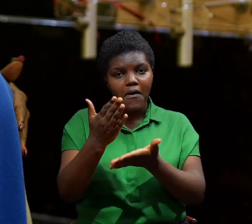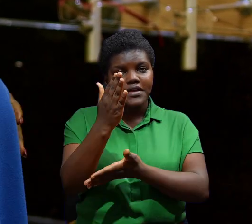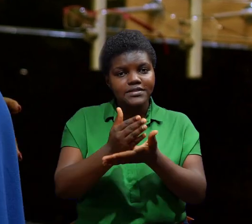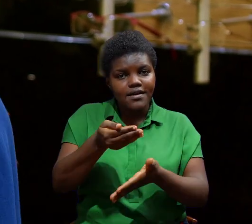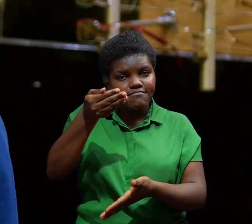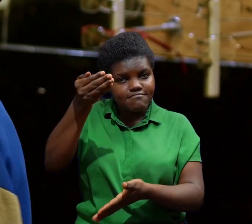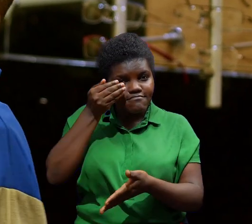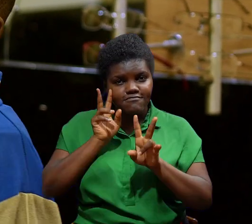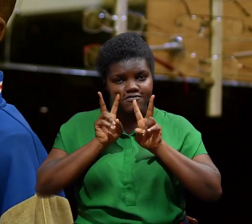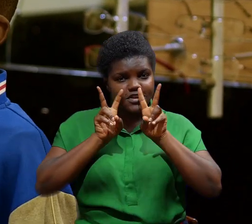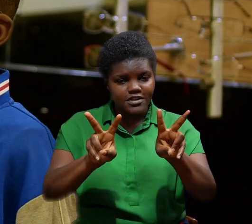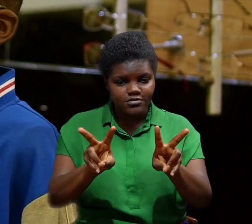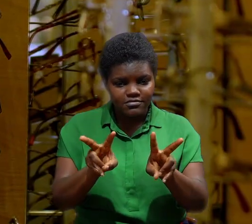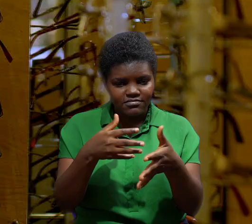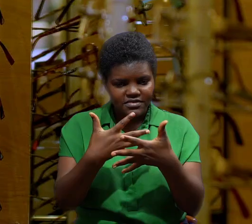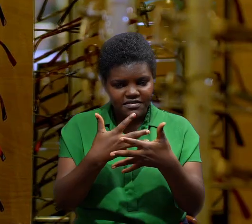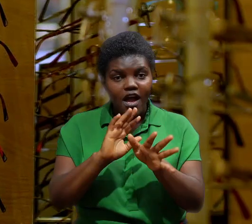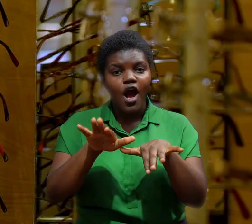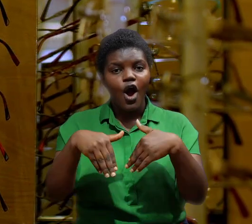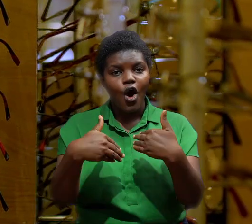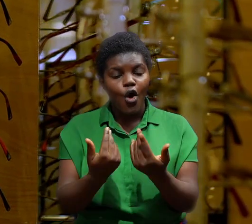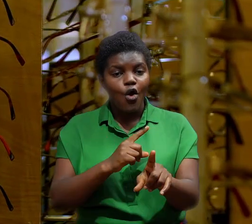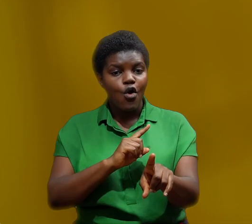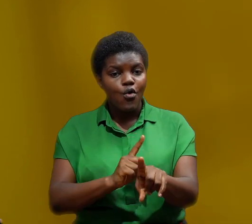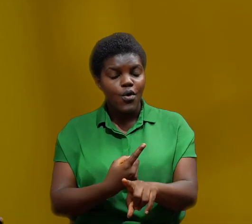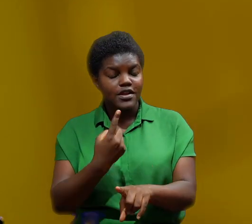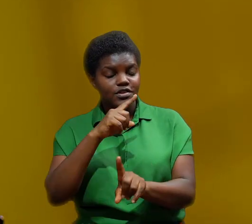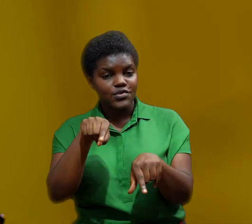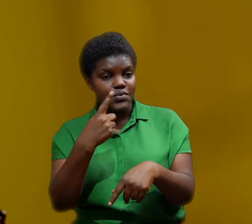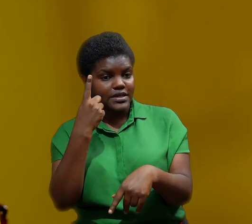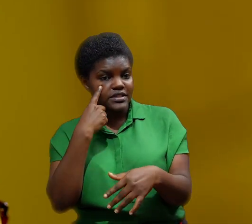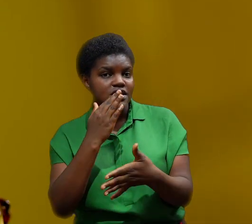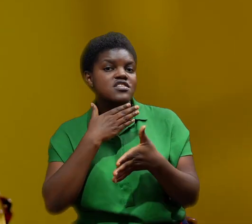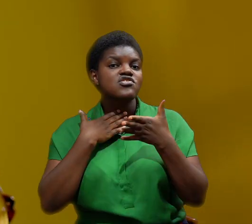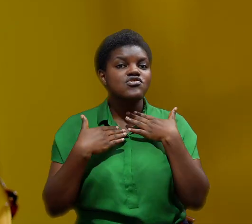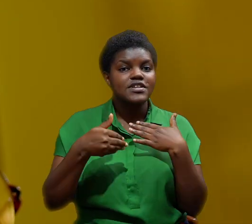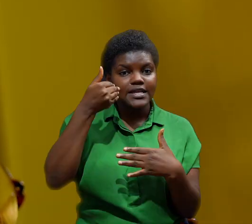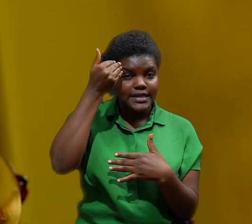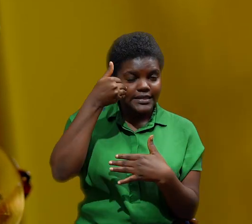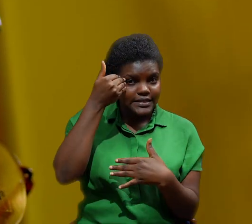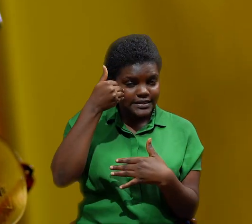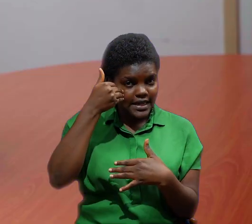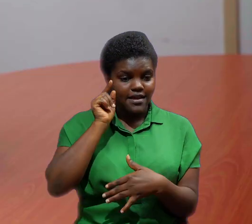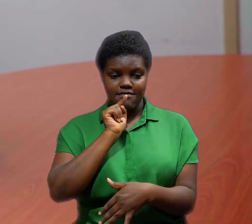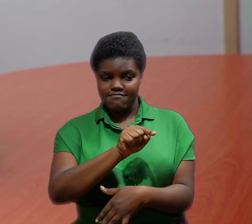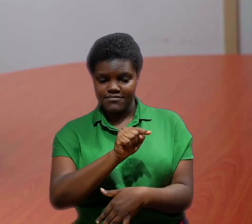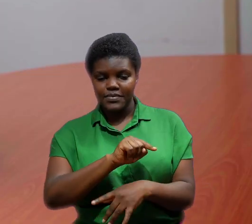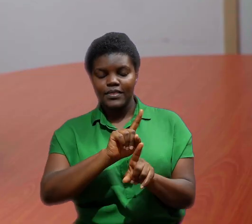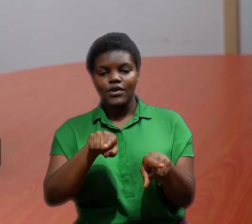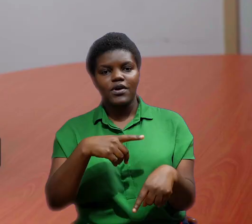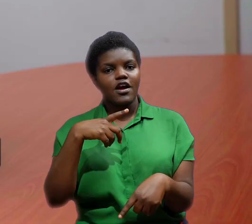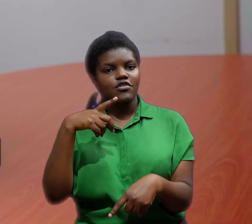or a low vision device, or when we find out that it needs surgical